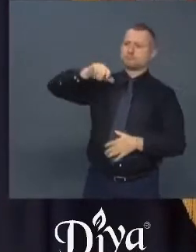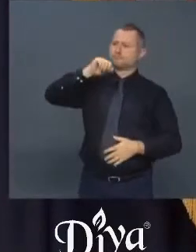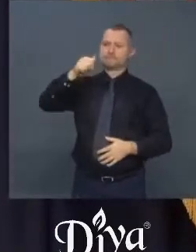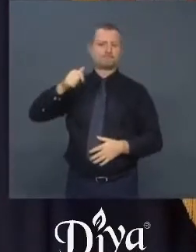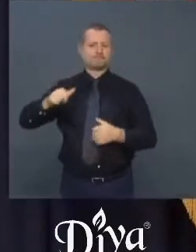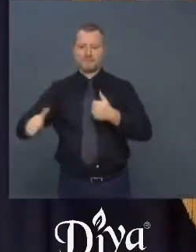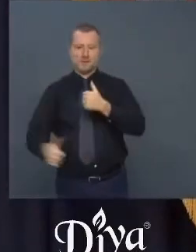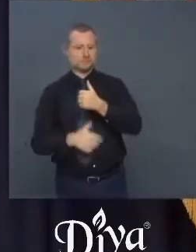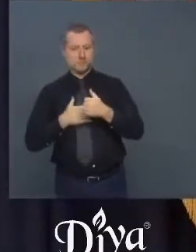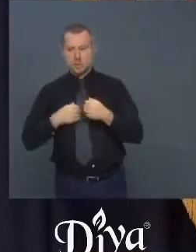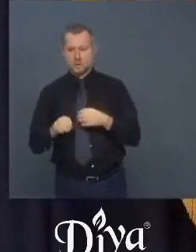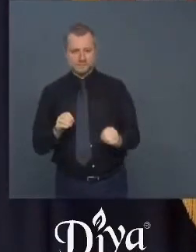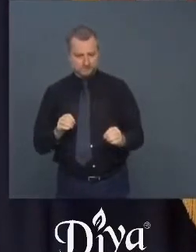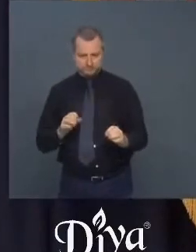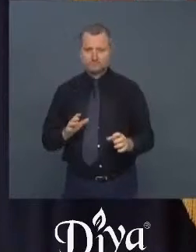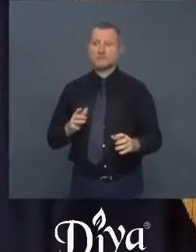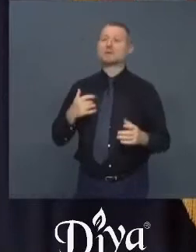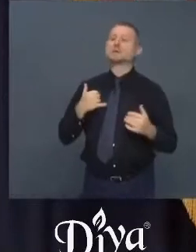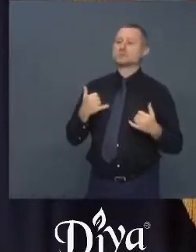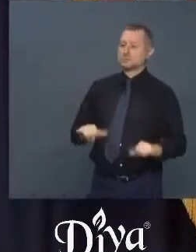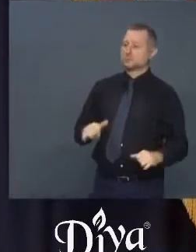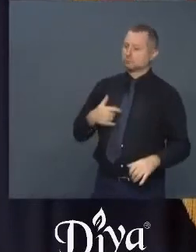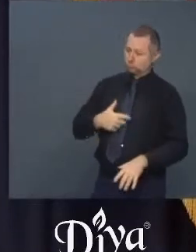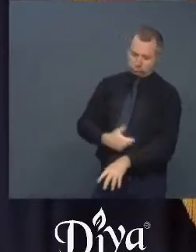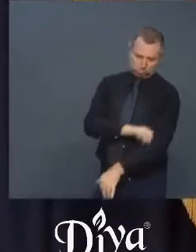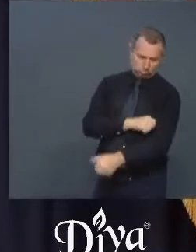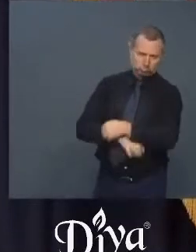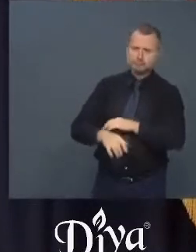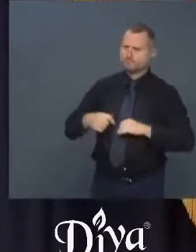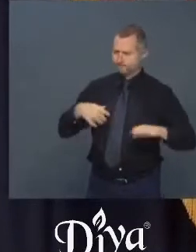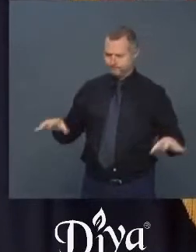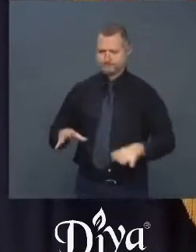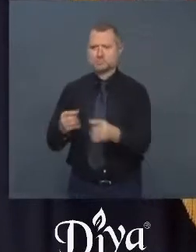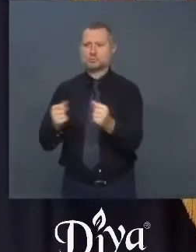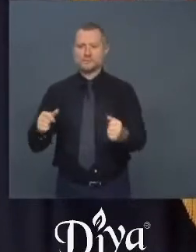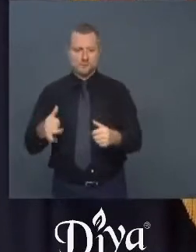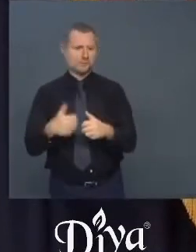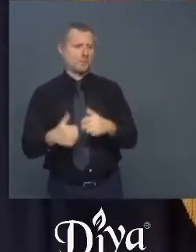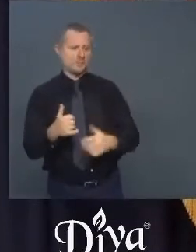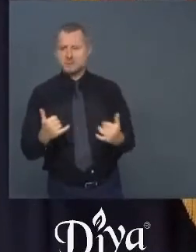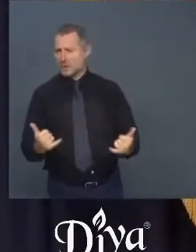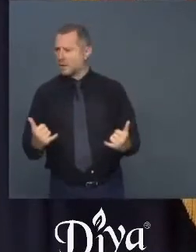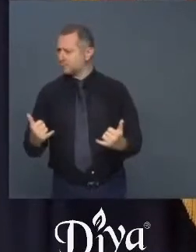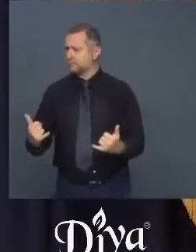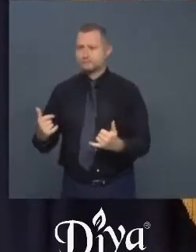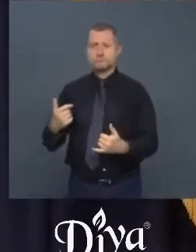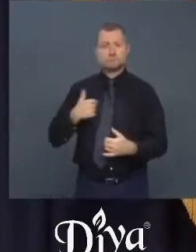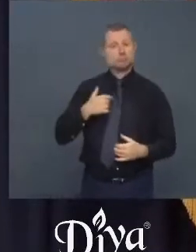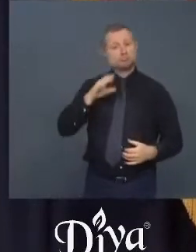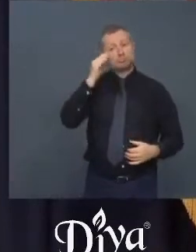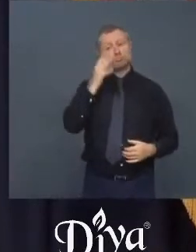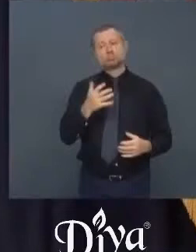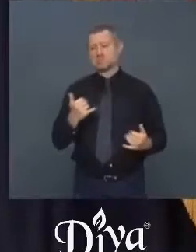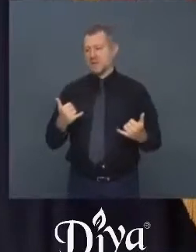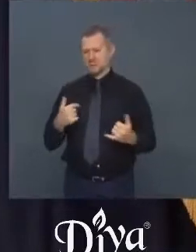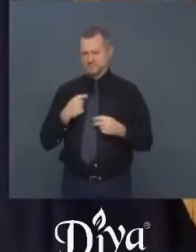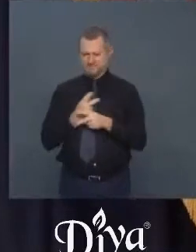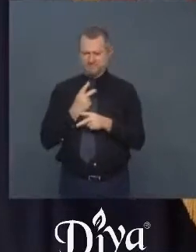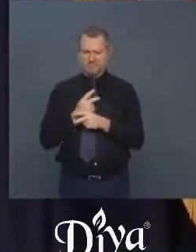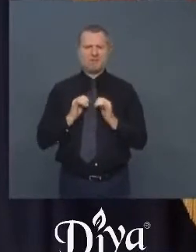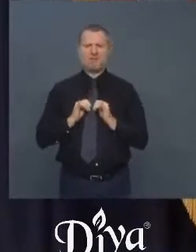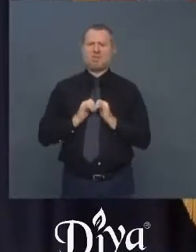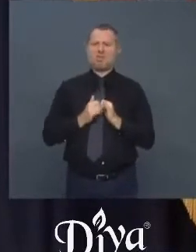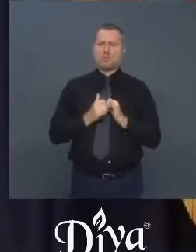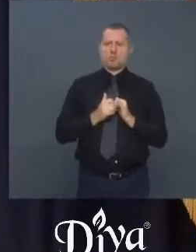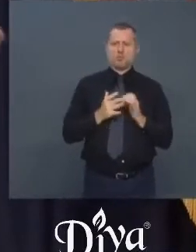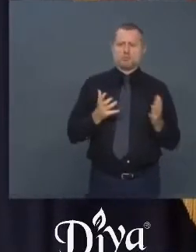office, but that doesn't mean that we're not going to do everything we can to try to rectify this issue. So what they've said is they're trying to look at ways to send those people who